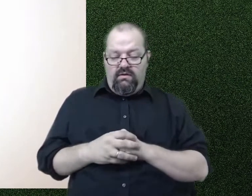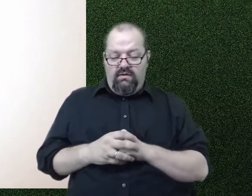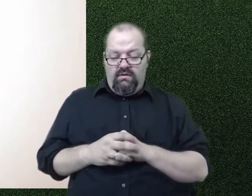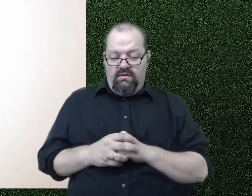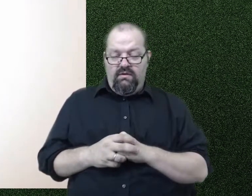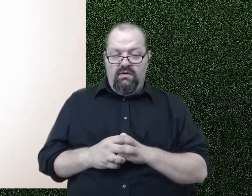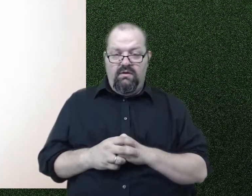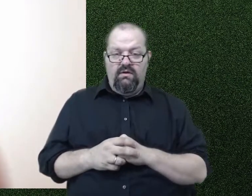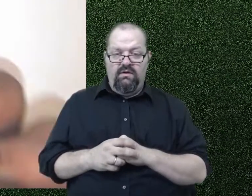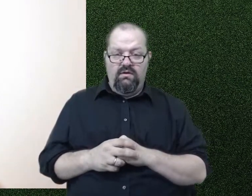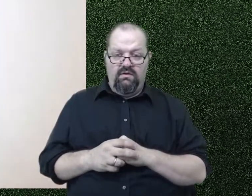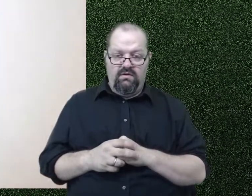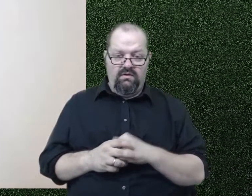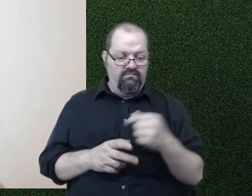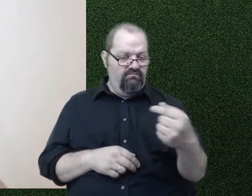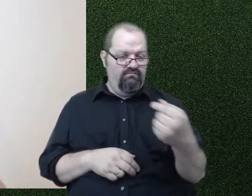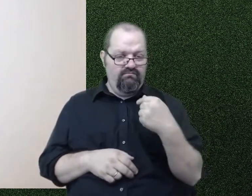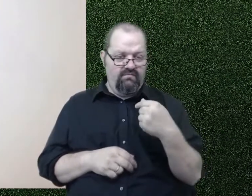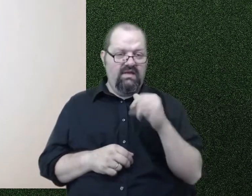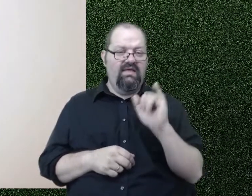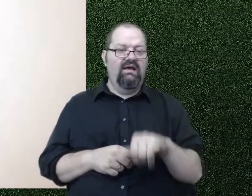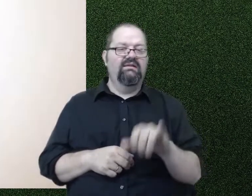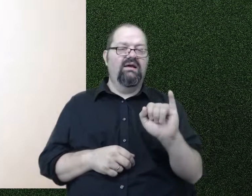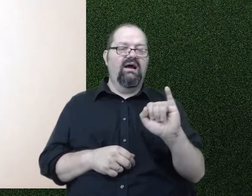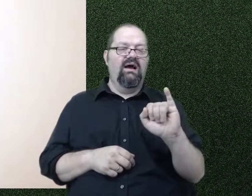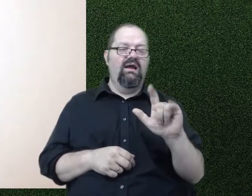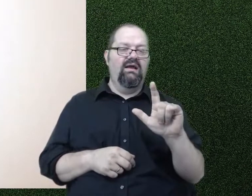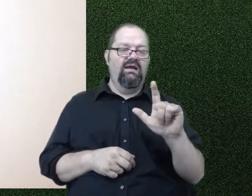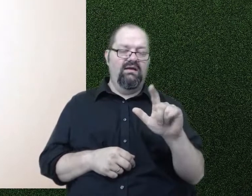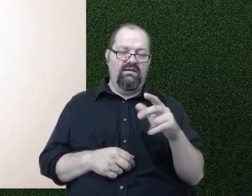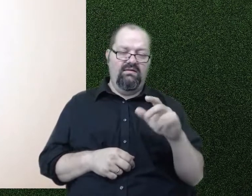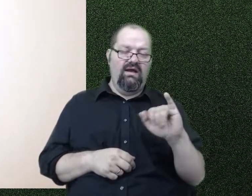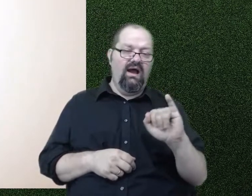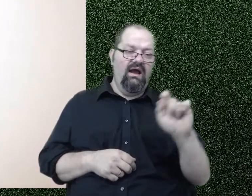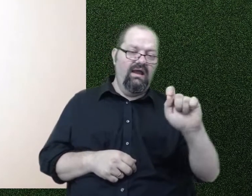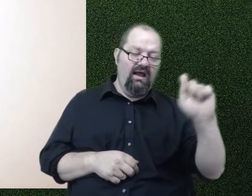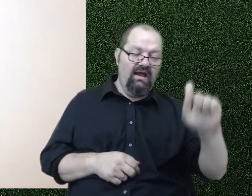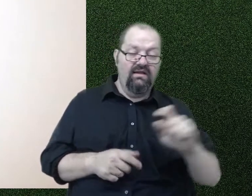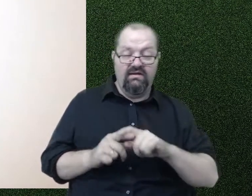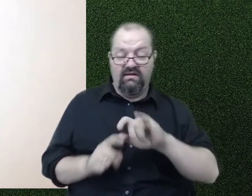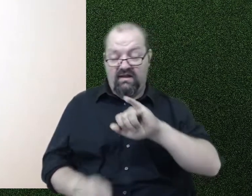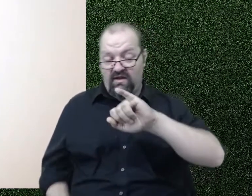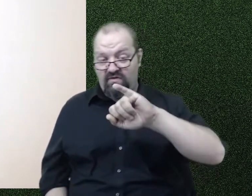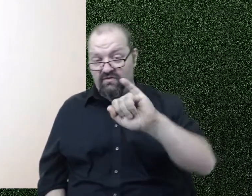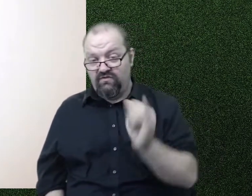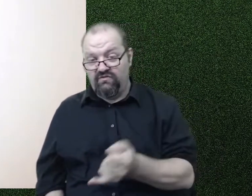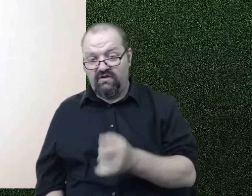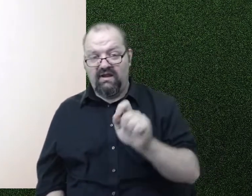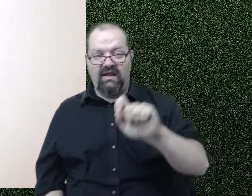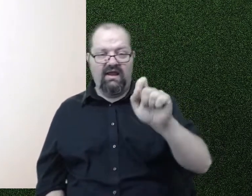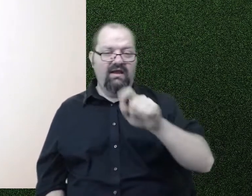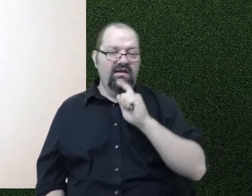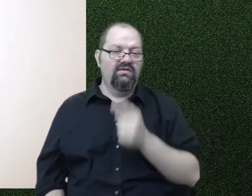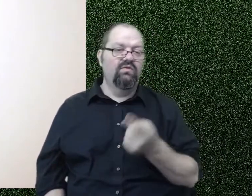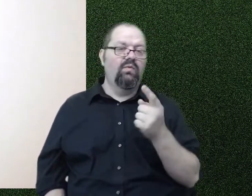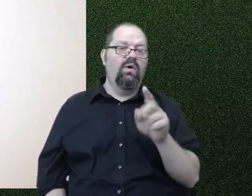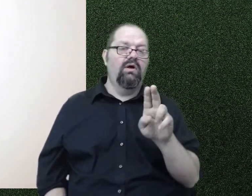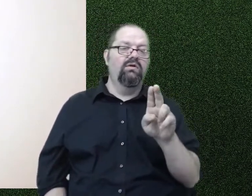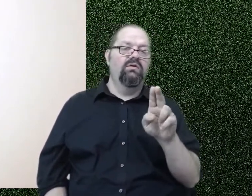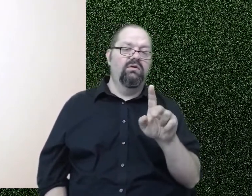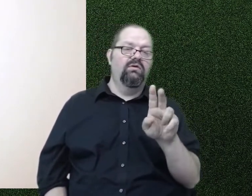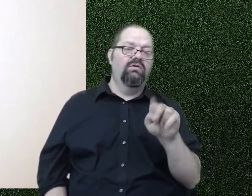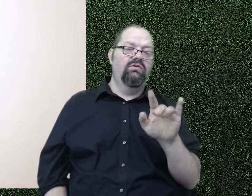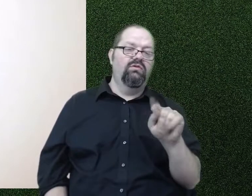goes straight into the x direction. That's I hat. J hat is 1 unit long and it goes in the y